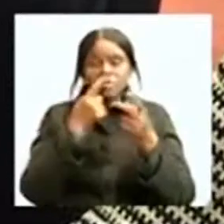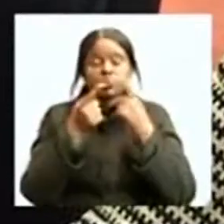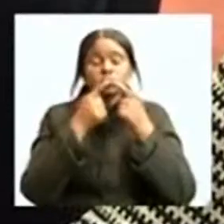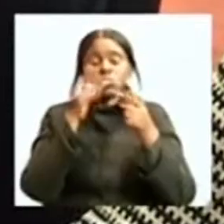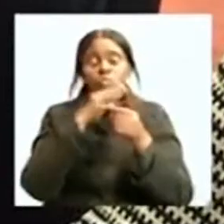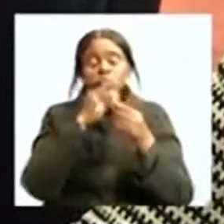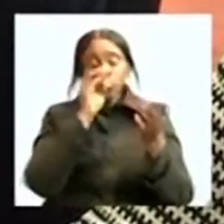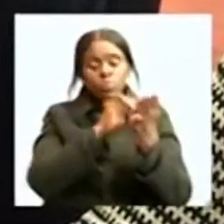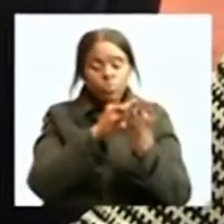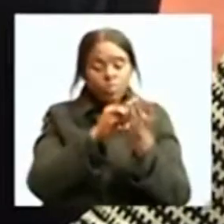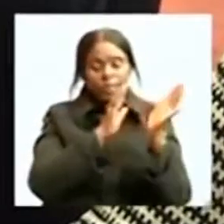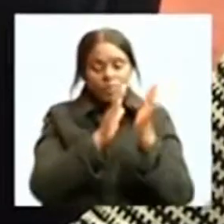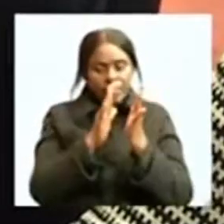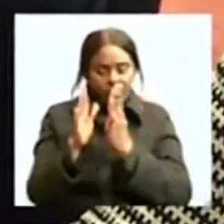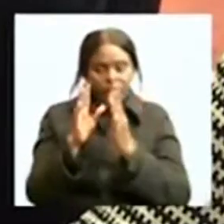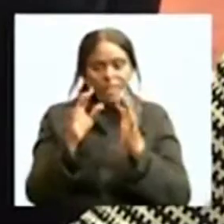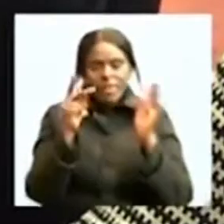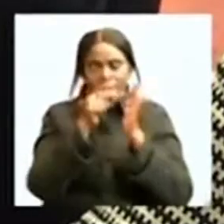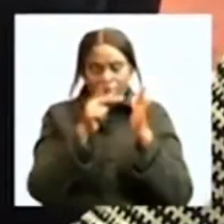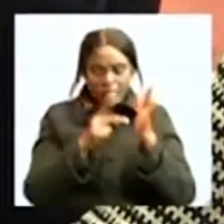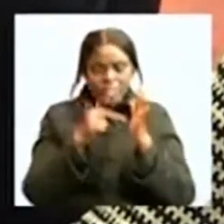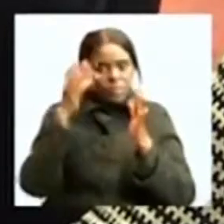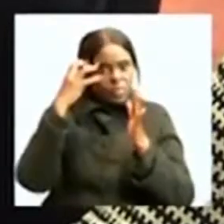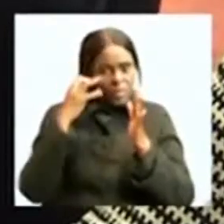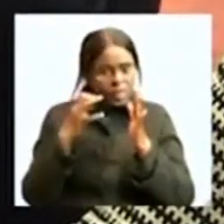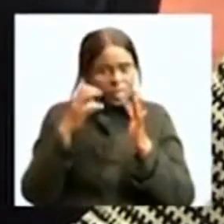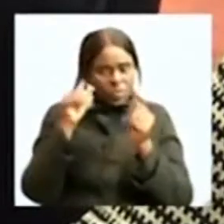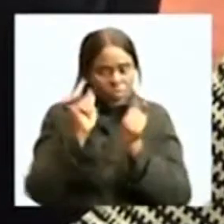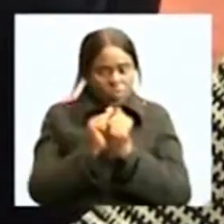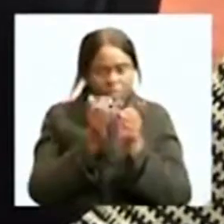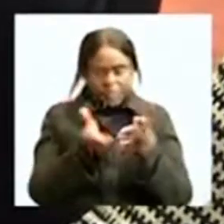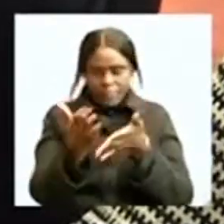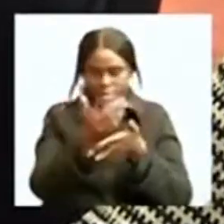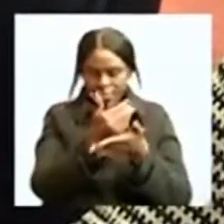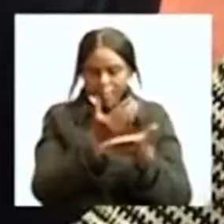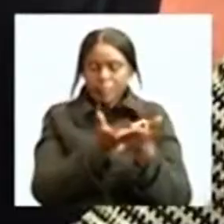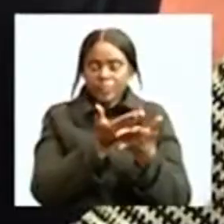putting deterrent measures, especially on principal officers, in terms of recovering,